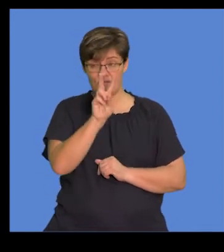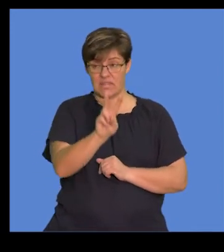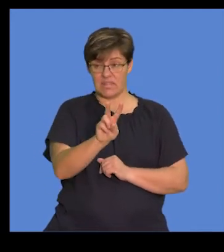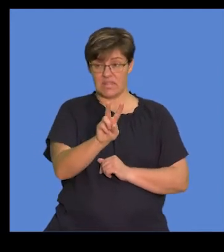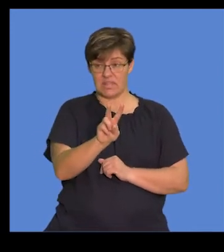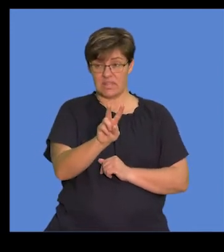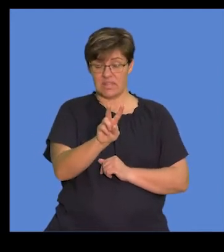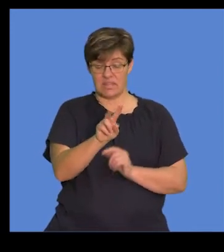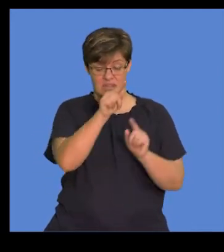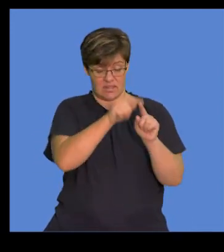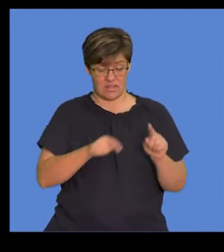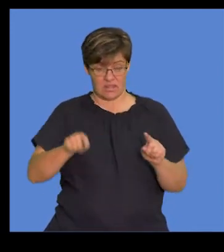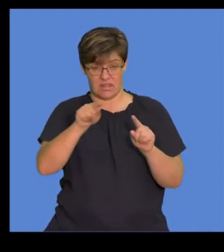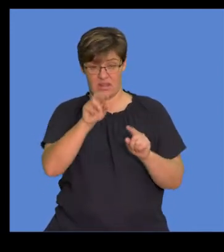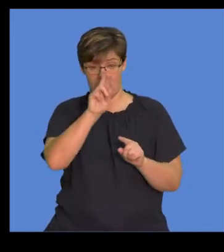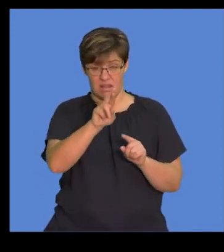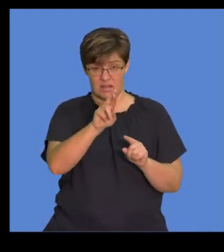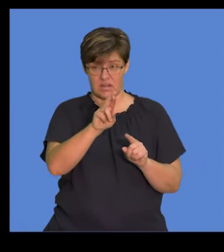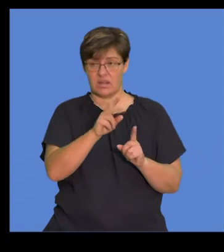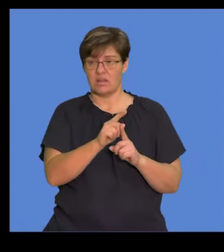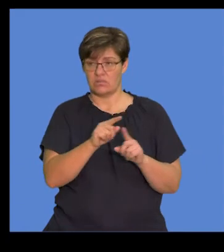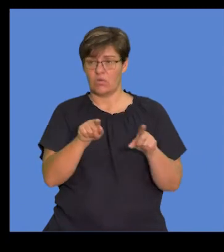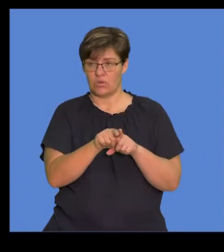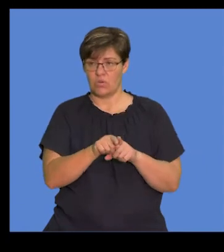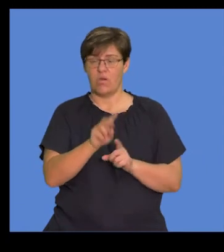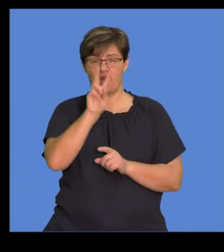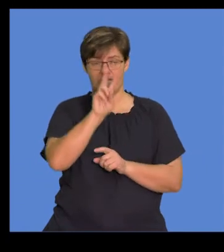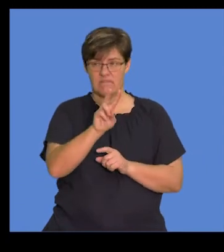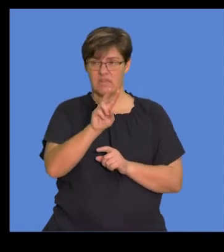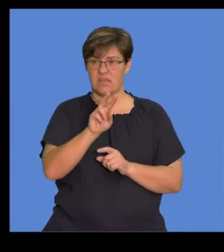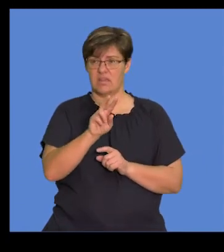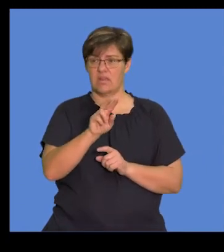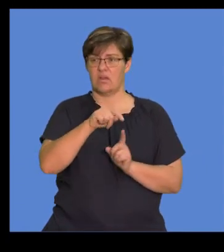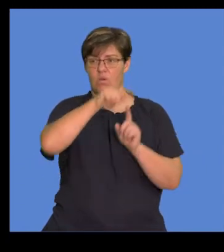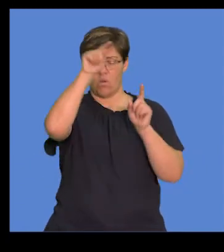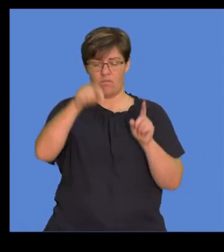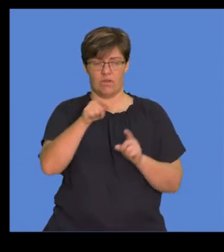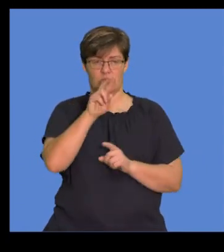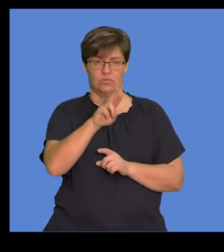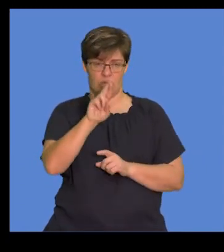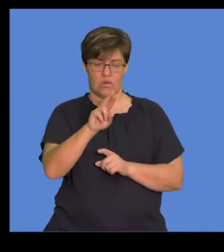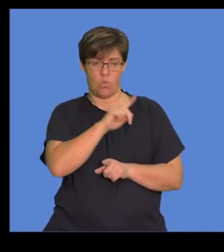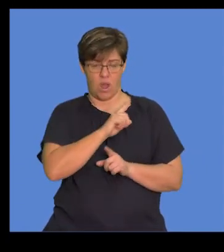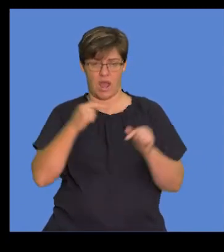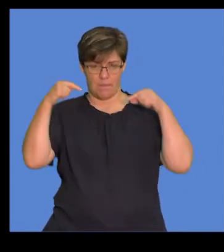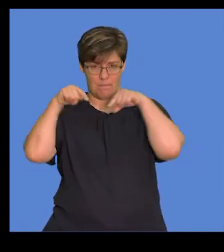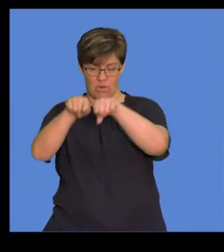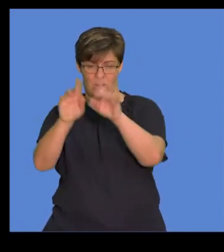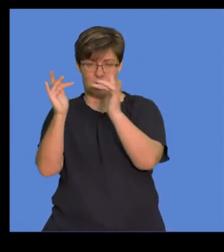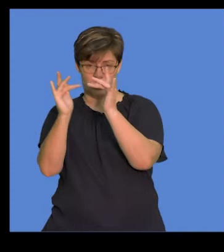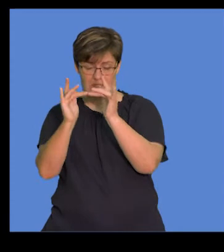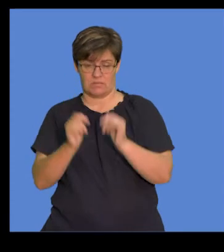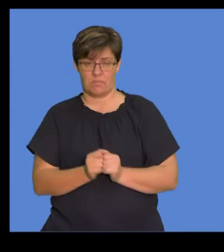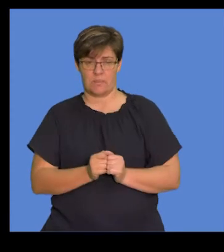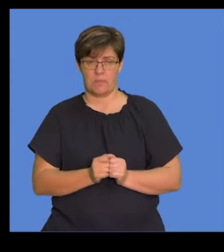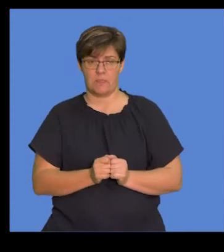that V across R, okay, is equals to V across 2R. Why? Because these 2 resistors are connected